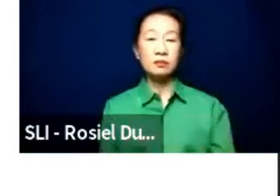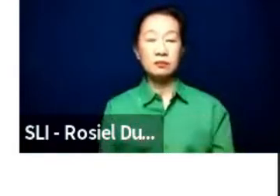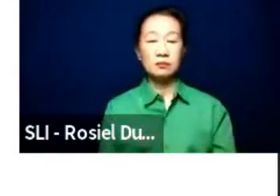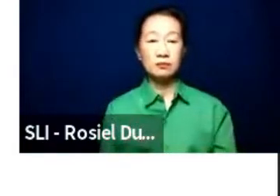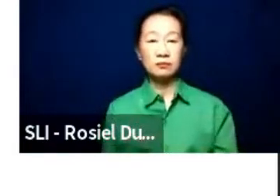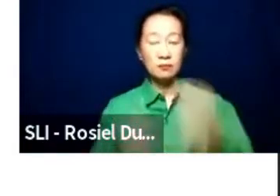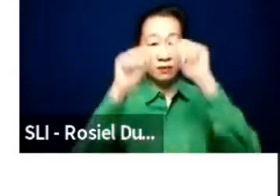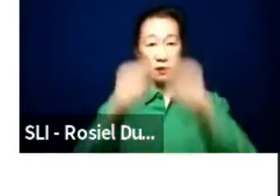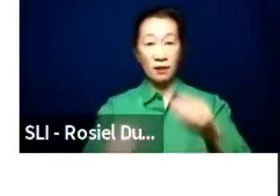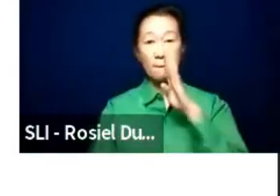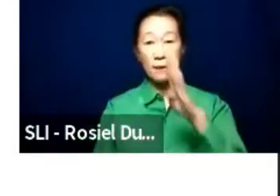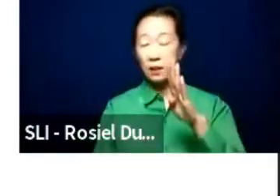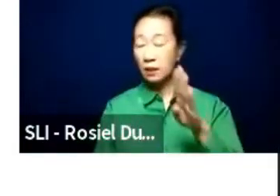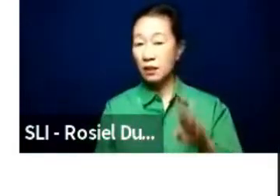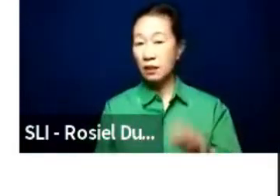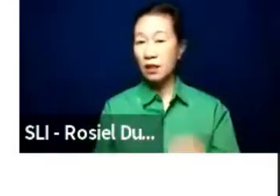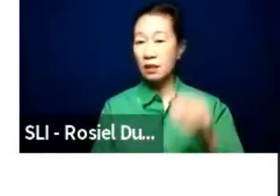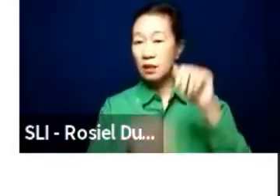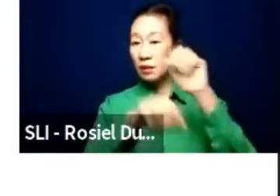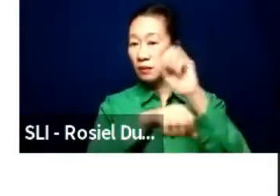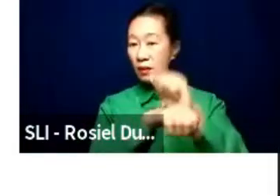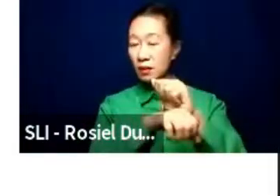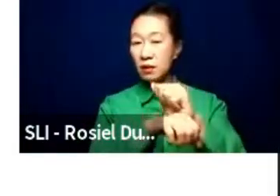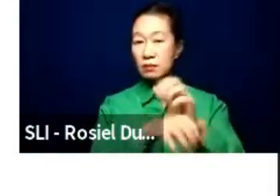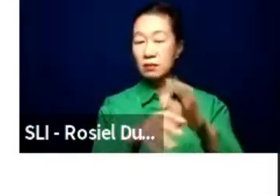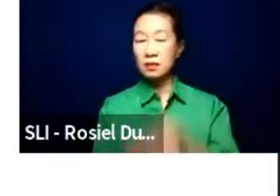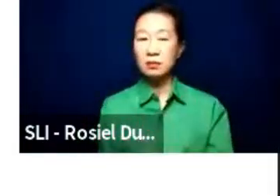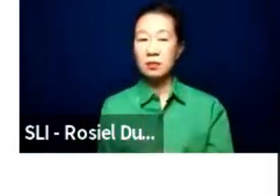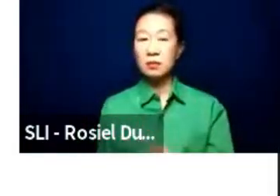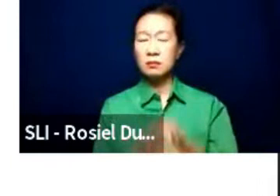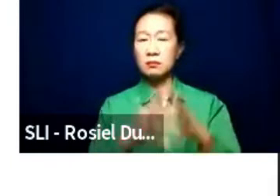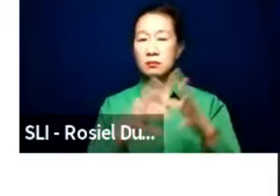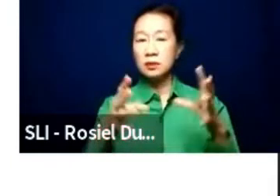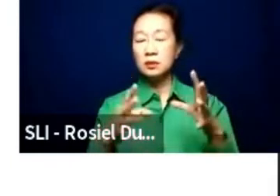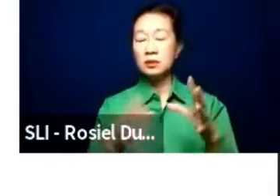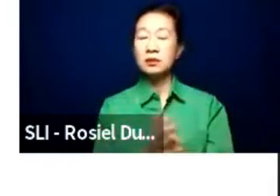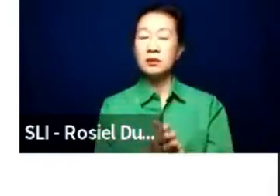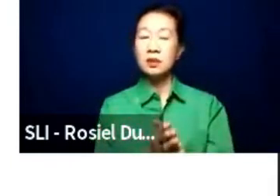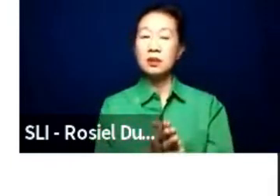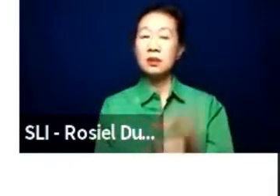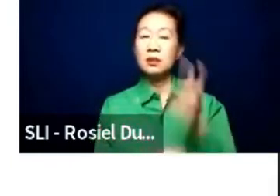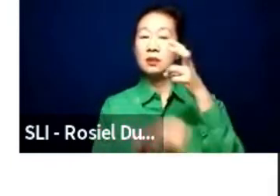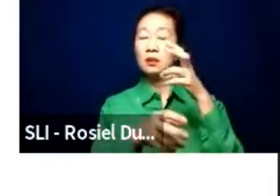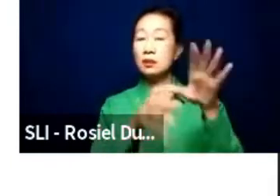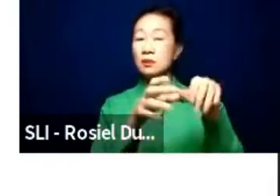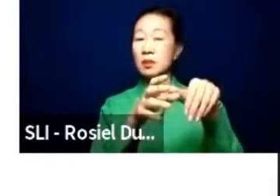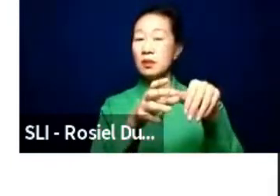be employees with disabilities who really have severe disabilities na mahihirapan to be